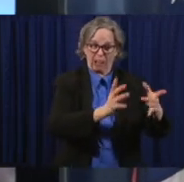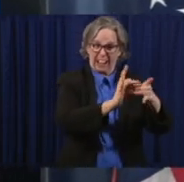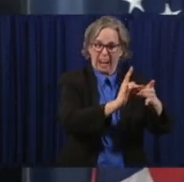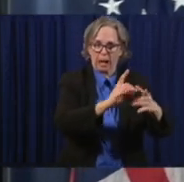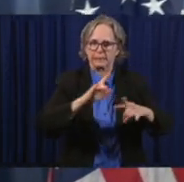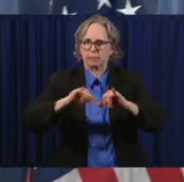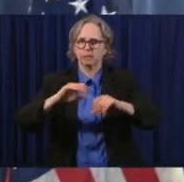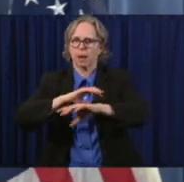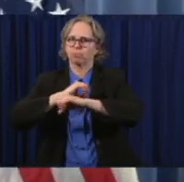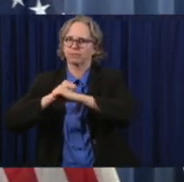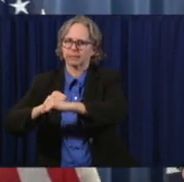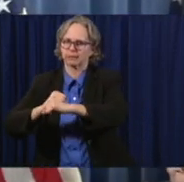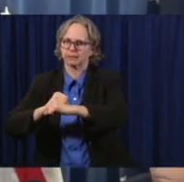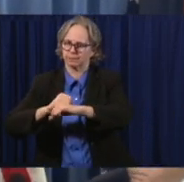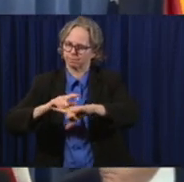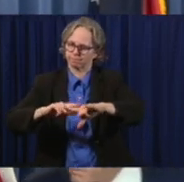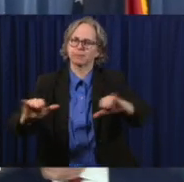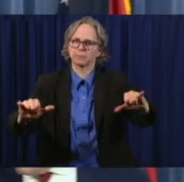Well, that's great.